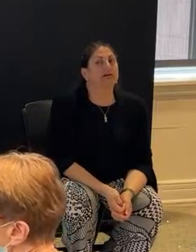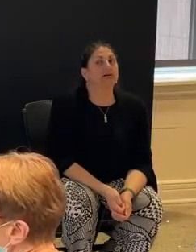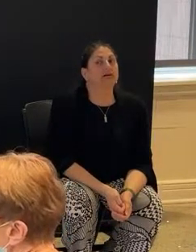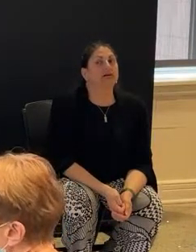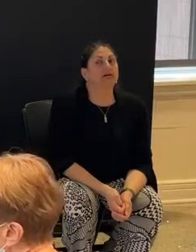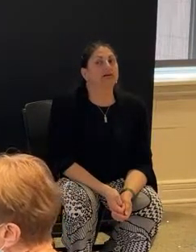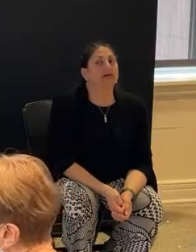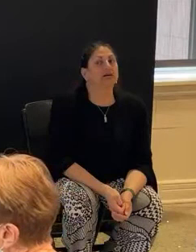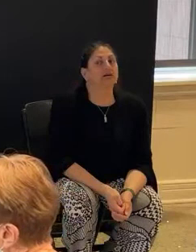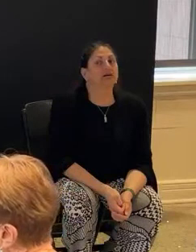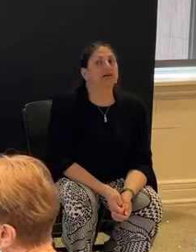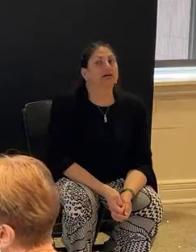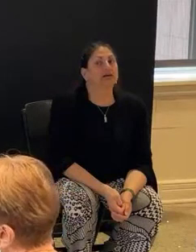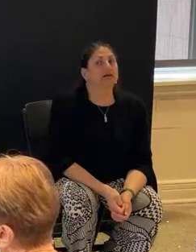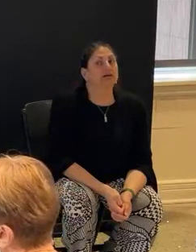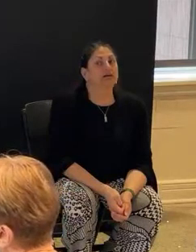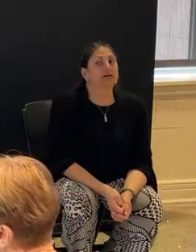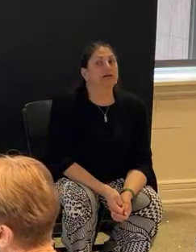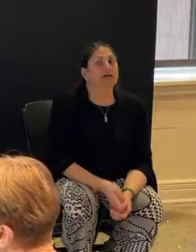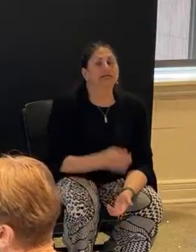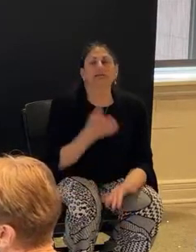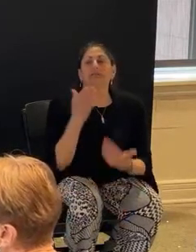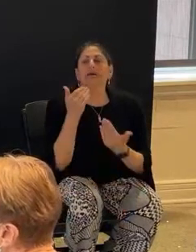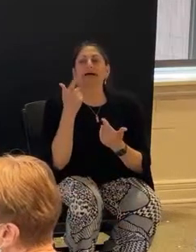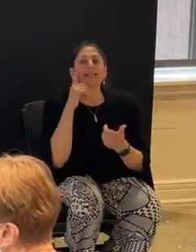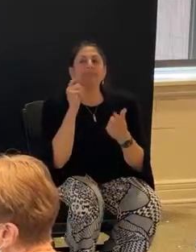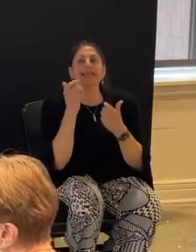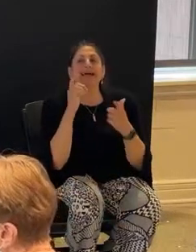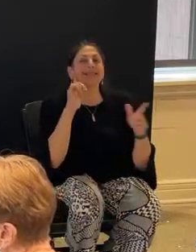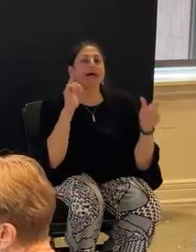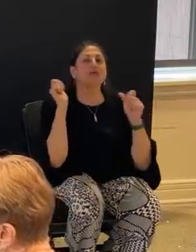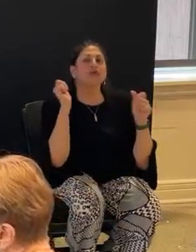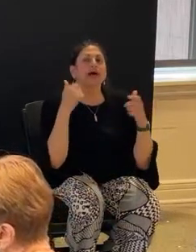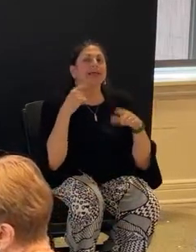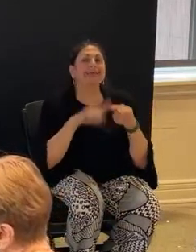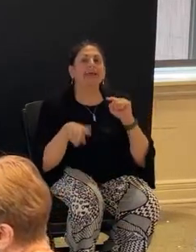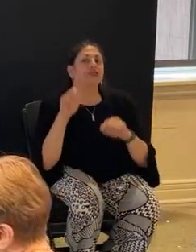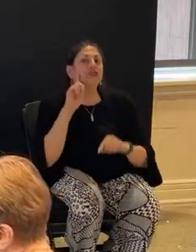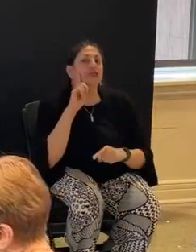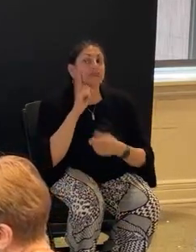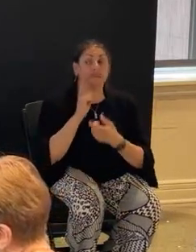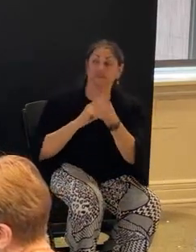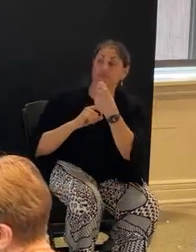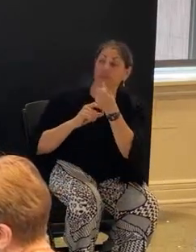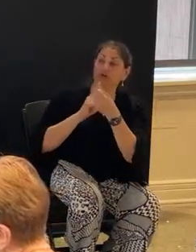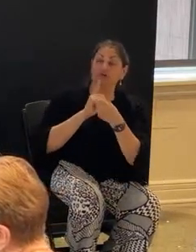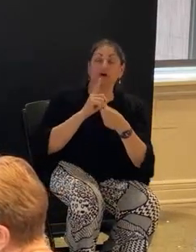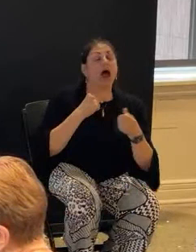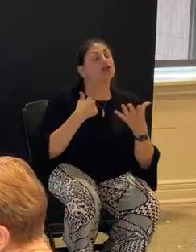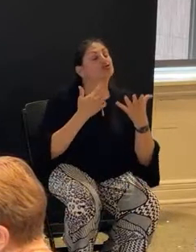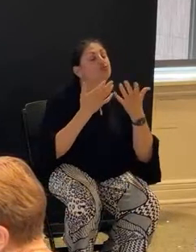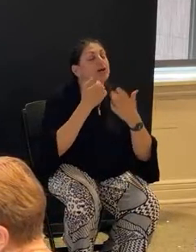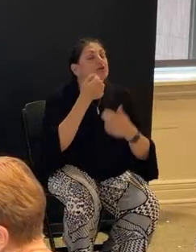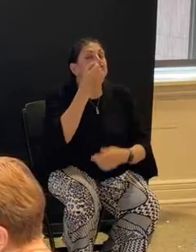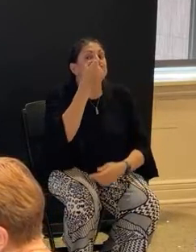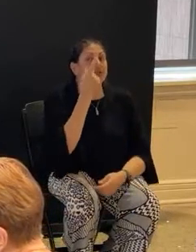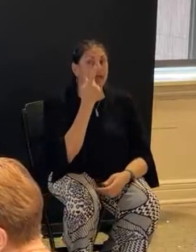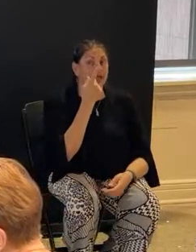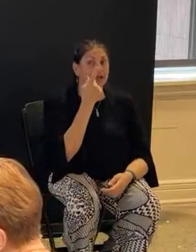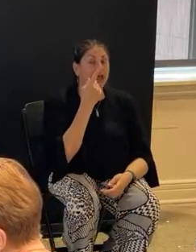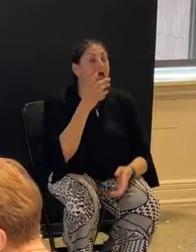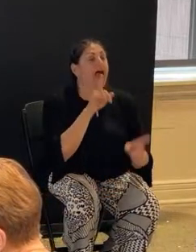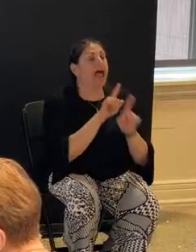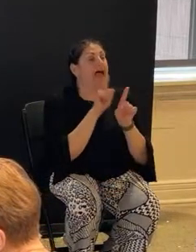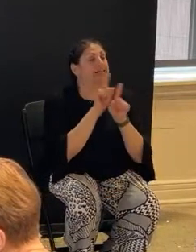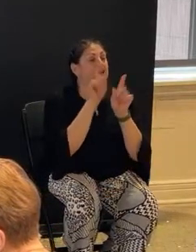or biologist. Sorry, can you speak a little louder? Sorry, yeah. I just wanted to understand, like, as a journalist or